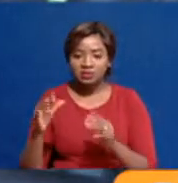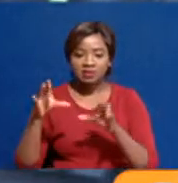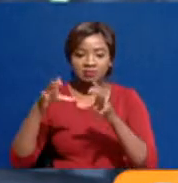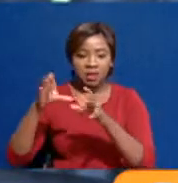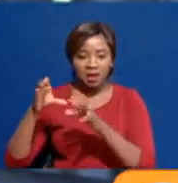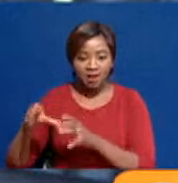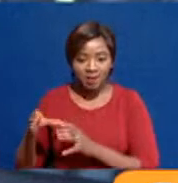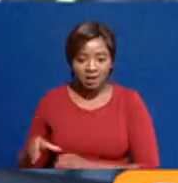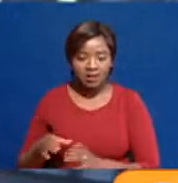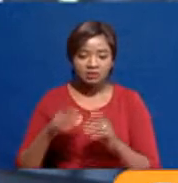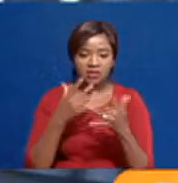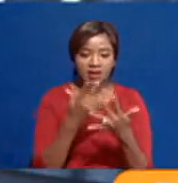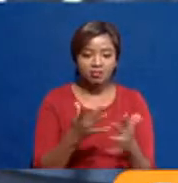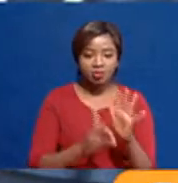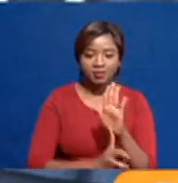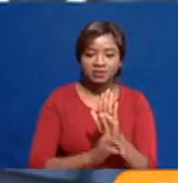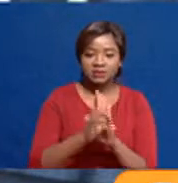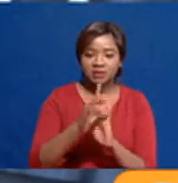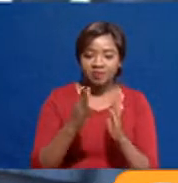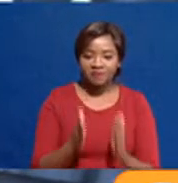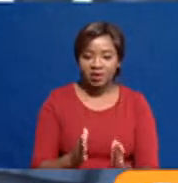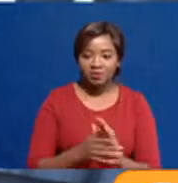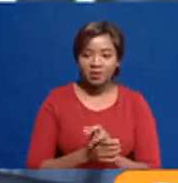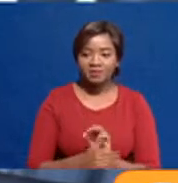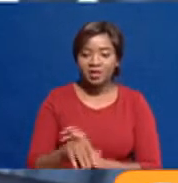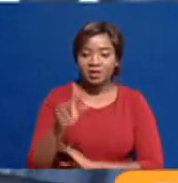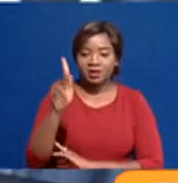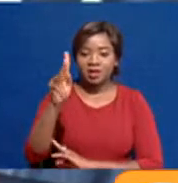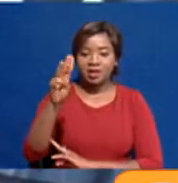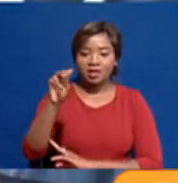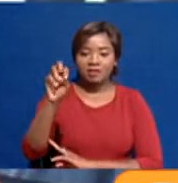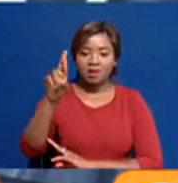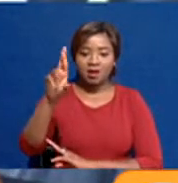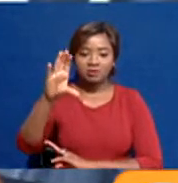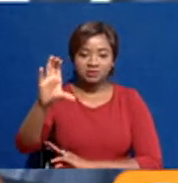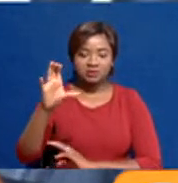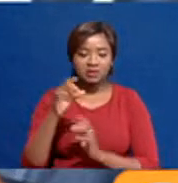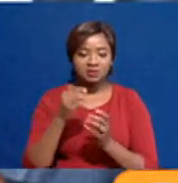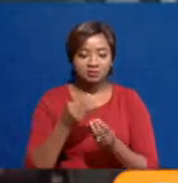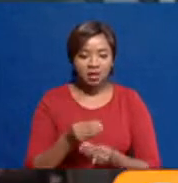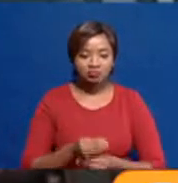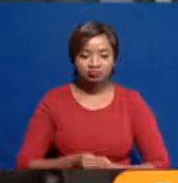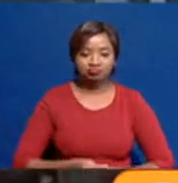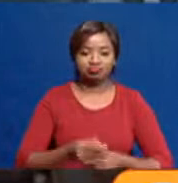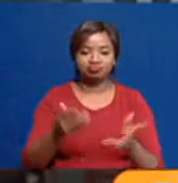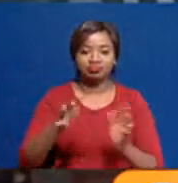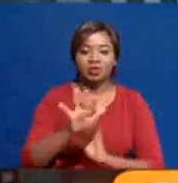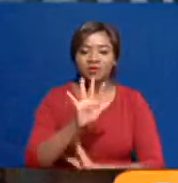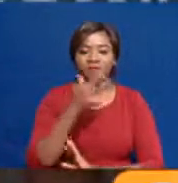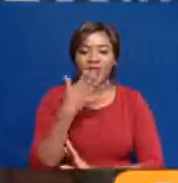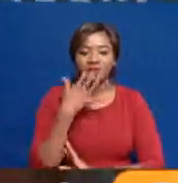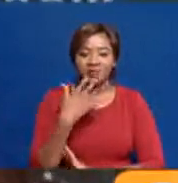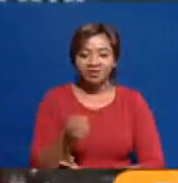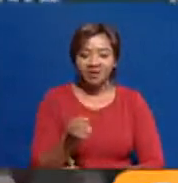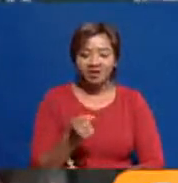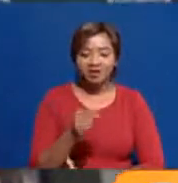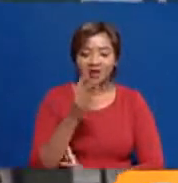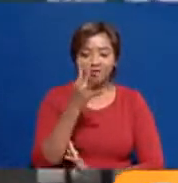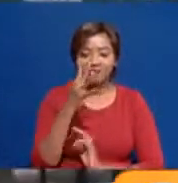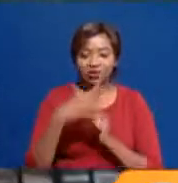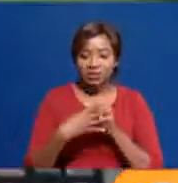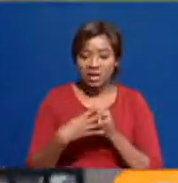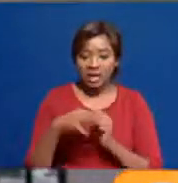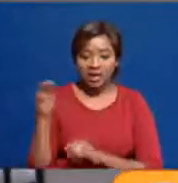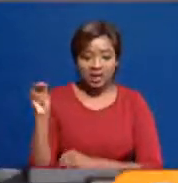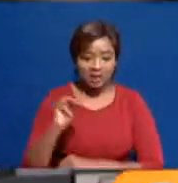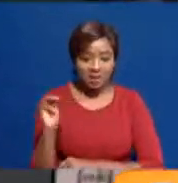and property developers. KMRC made an initial disbursement of 549